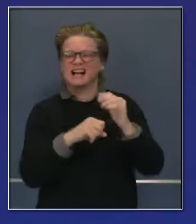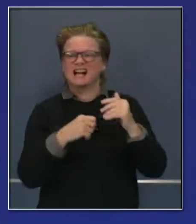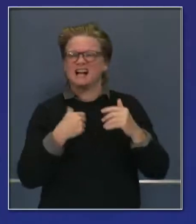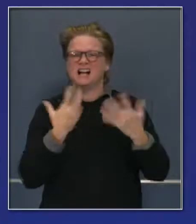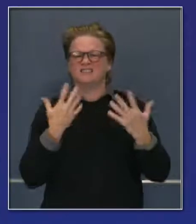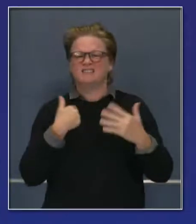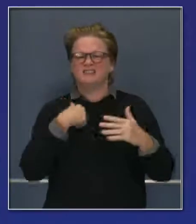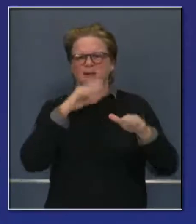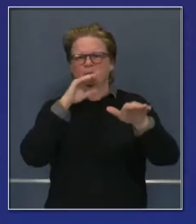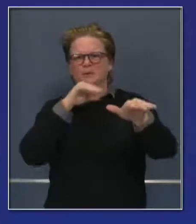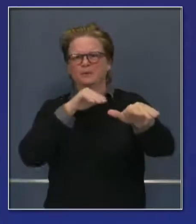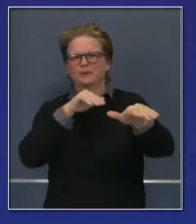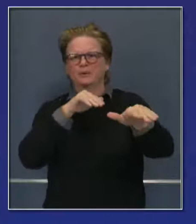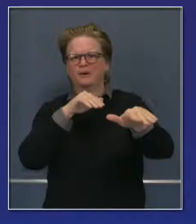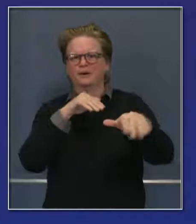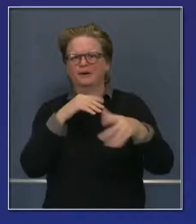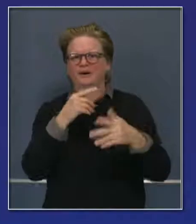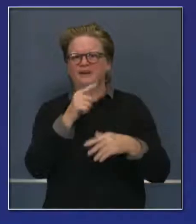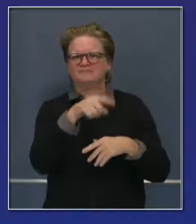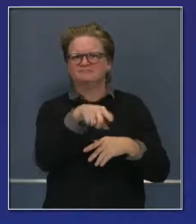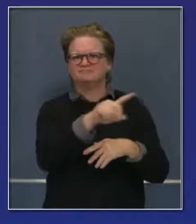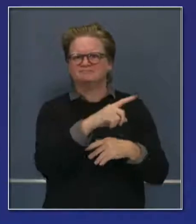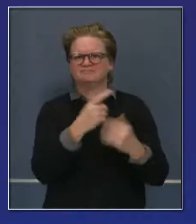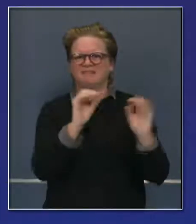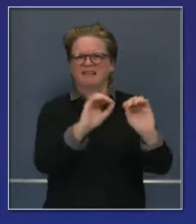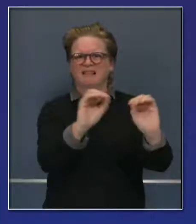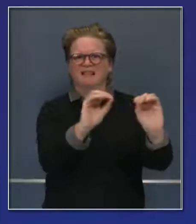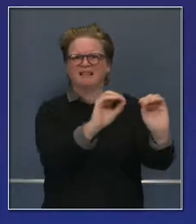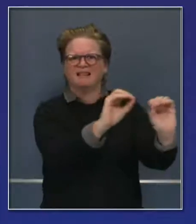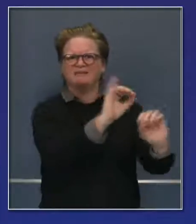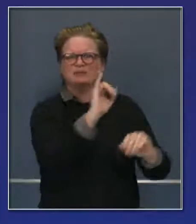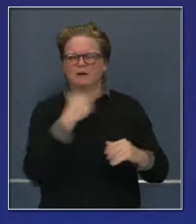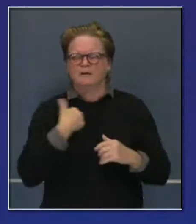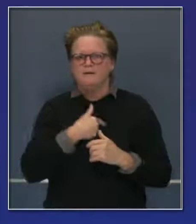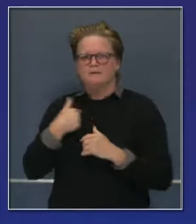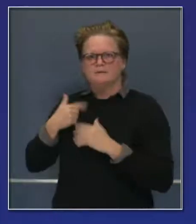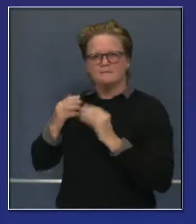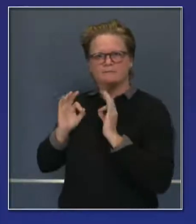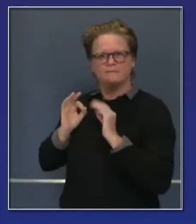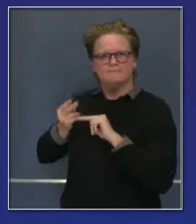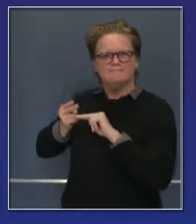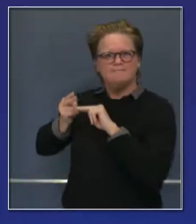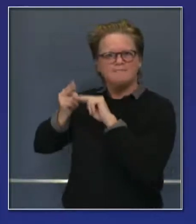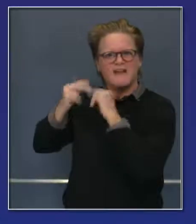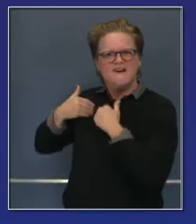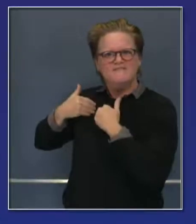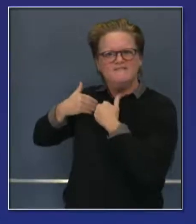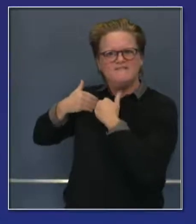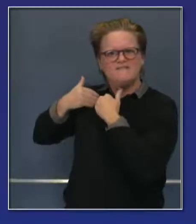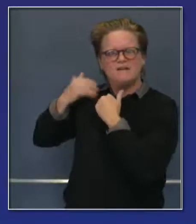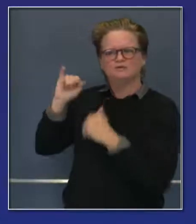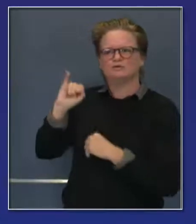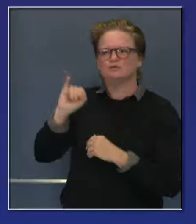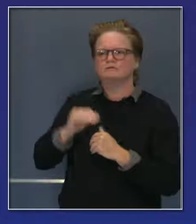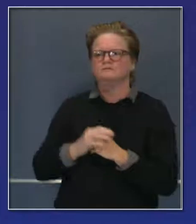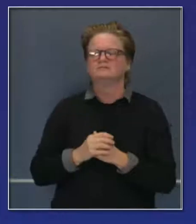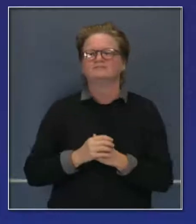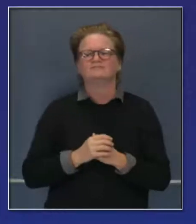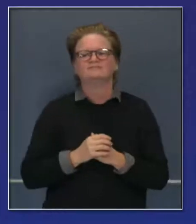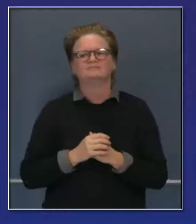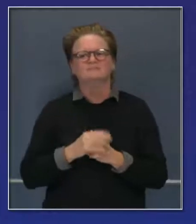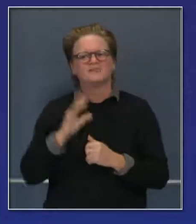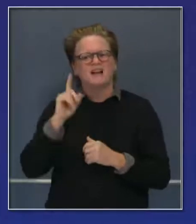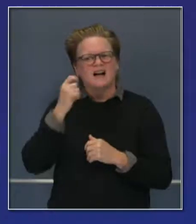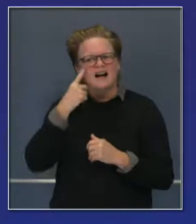California. It's about leadership from Governor Newsom, from the legislature, that said, we're going to expand subsidies. We're going to hold the line on not allow